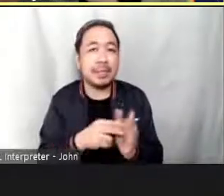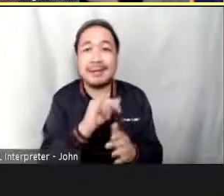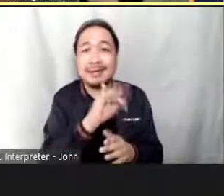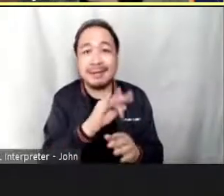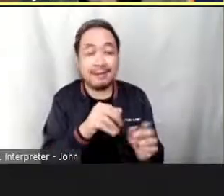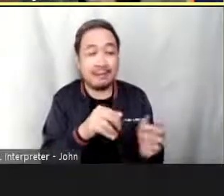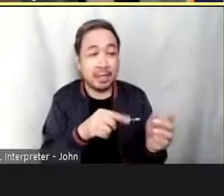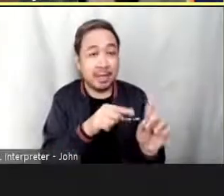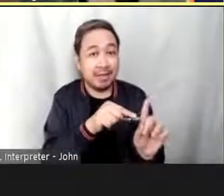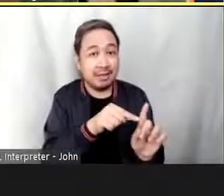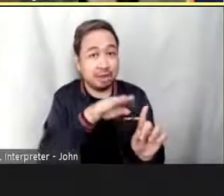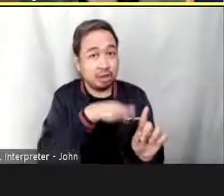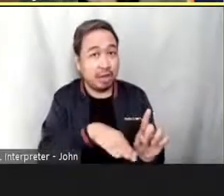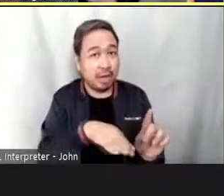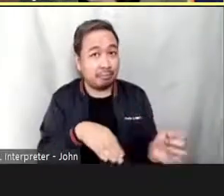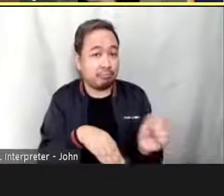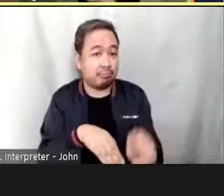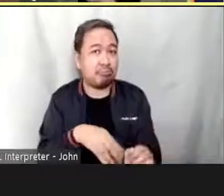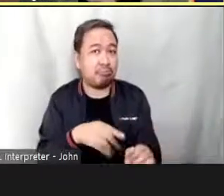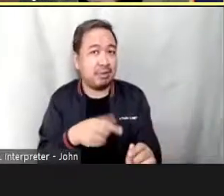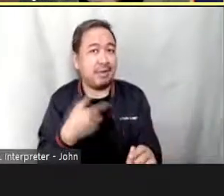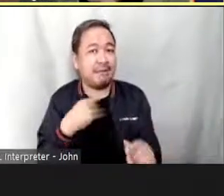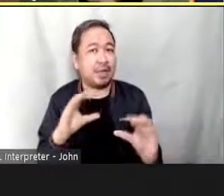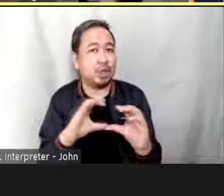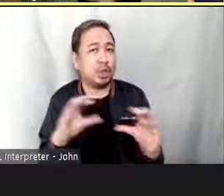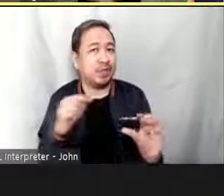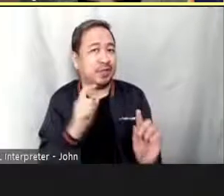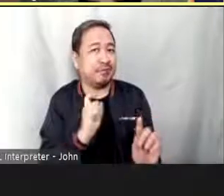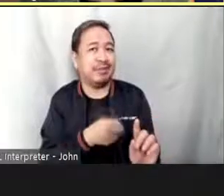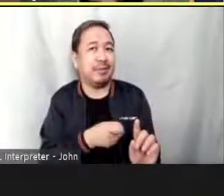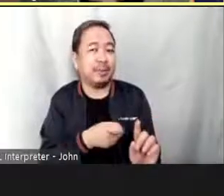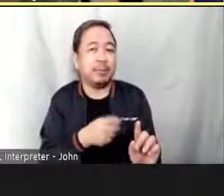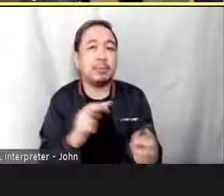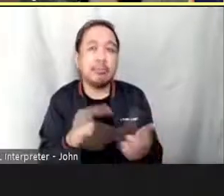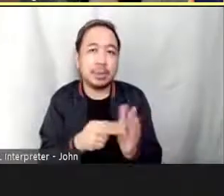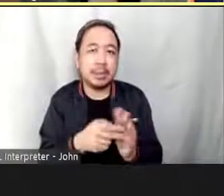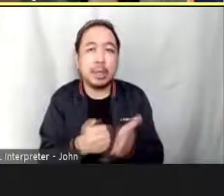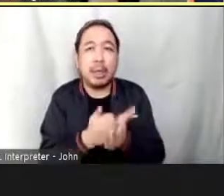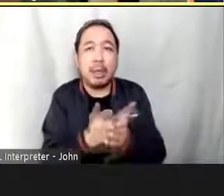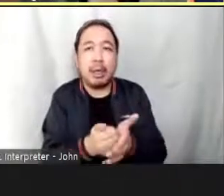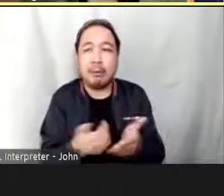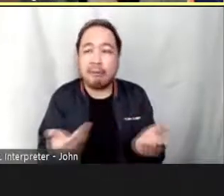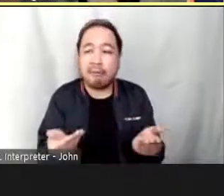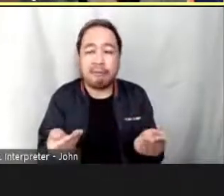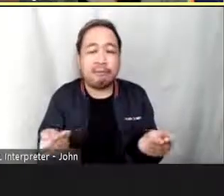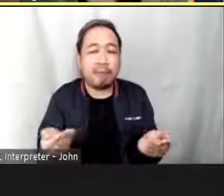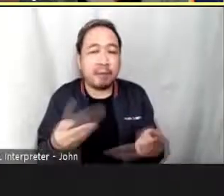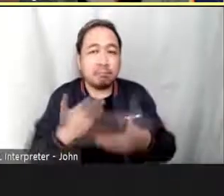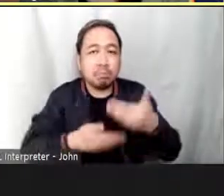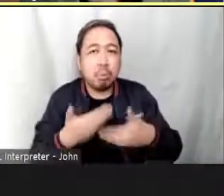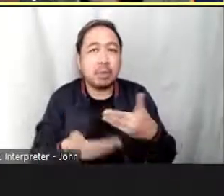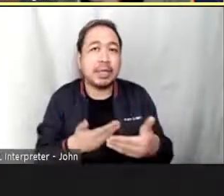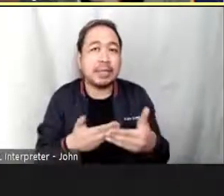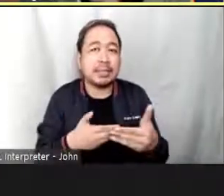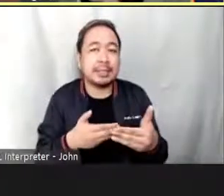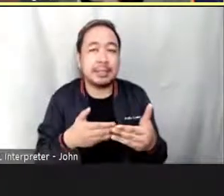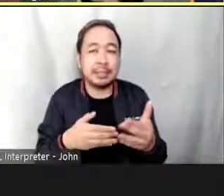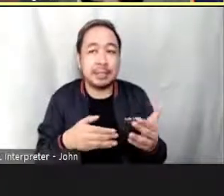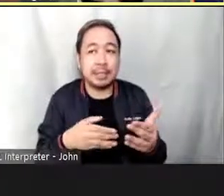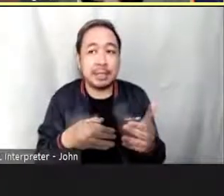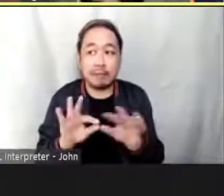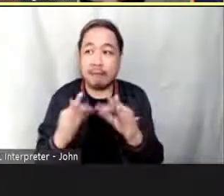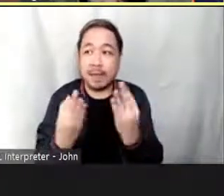this certification, it is facilitating the permanence placement of children, and that for the purpose is for